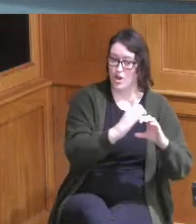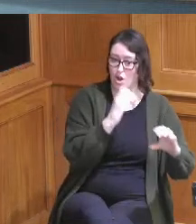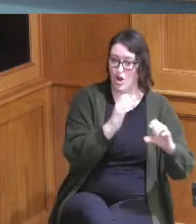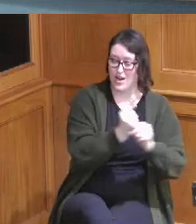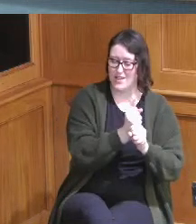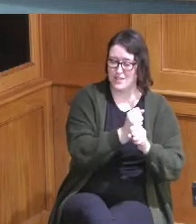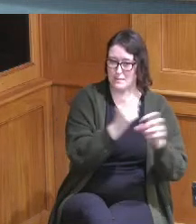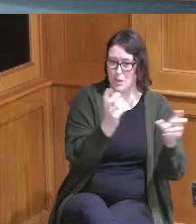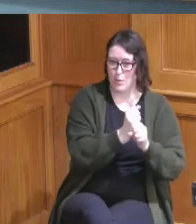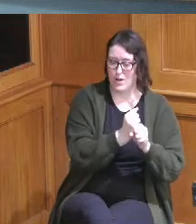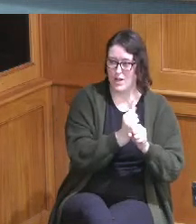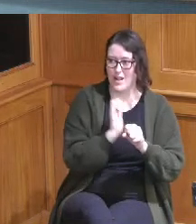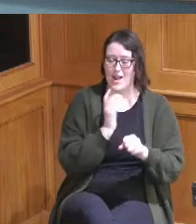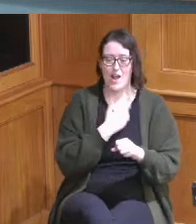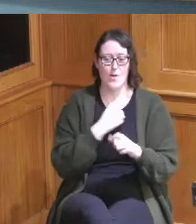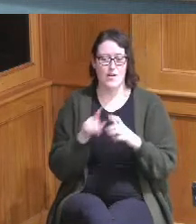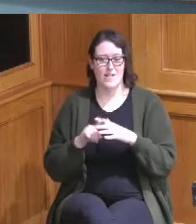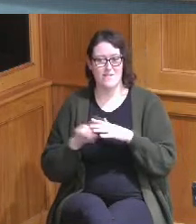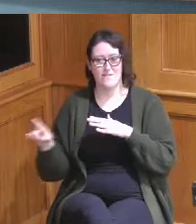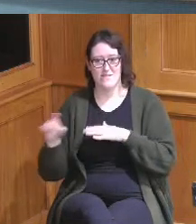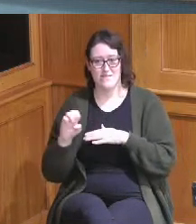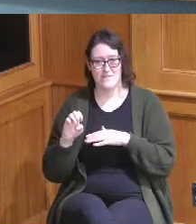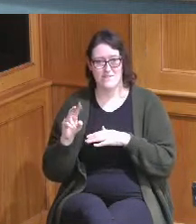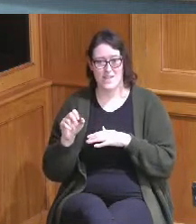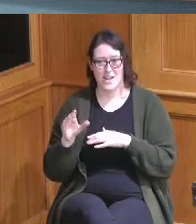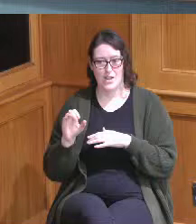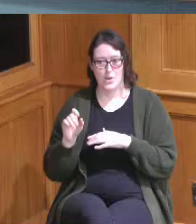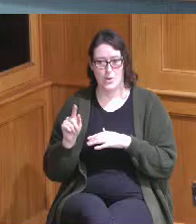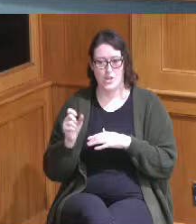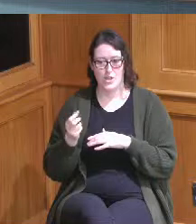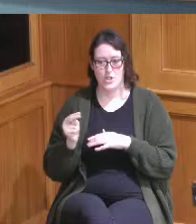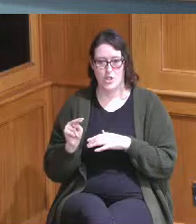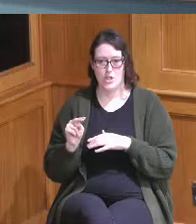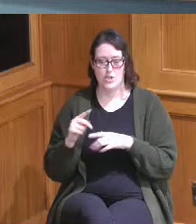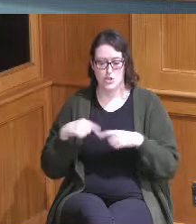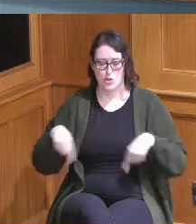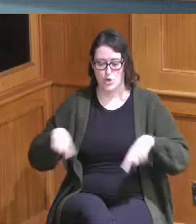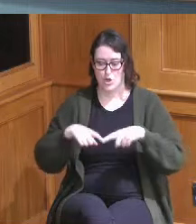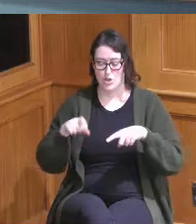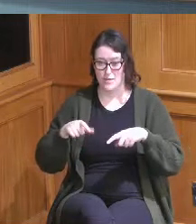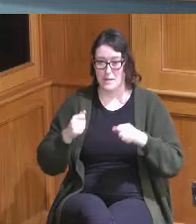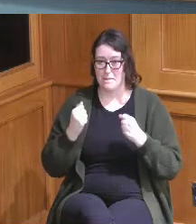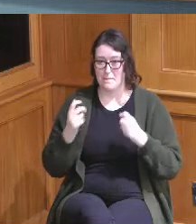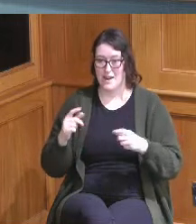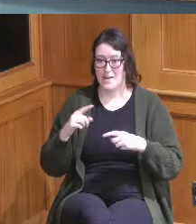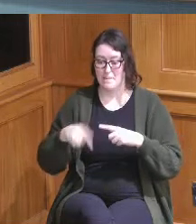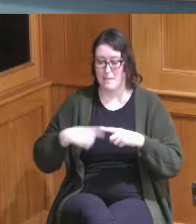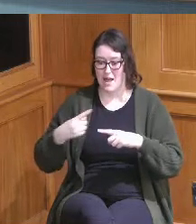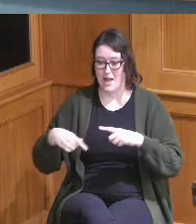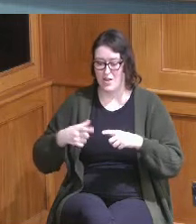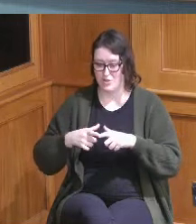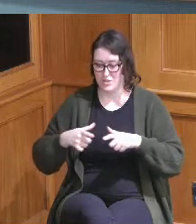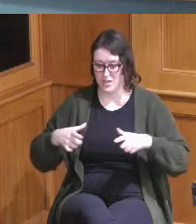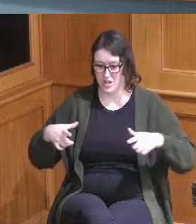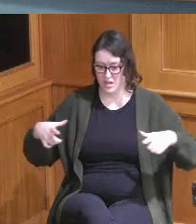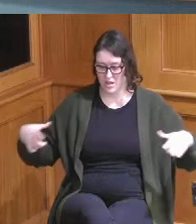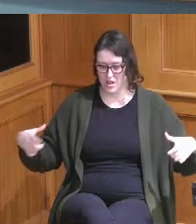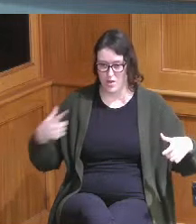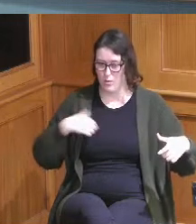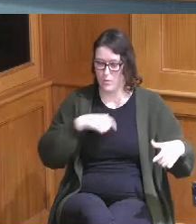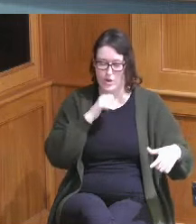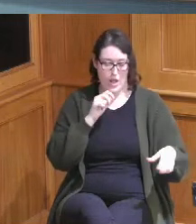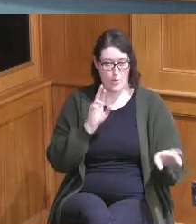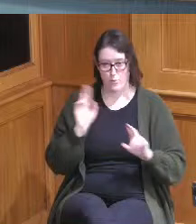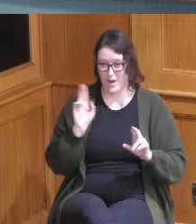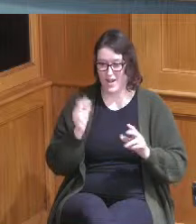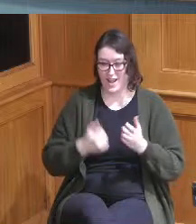our evacuation circle should have been miles. wide. We were not prepared. We put everybody